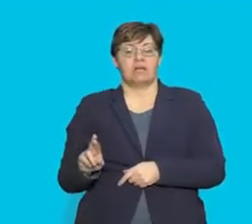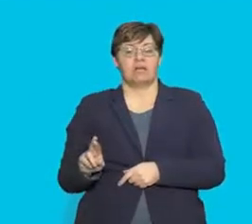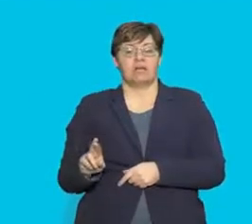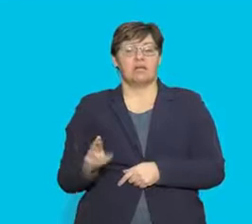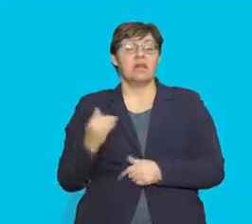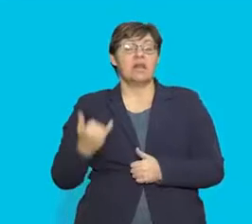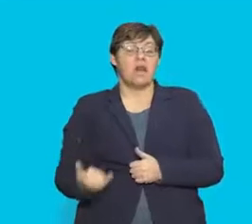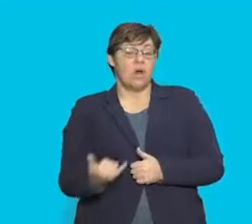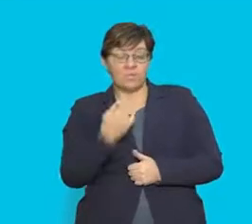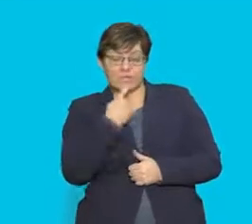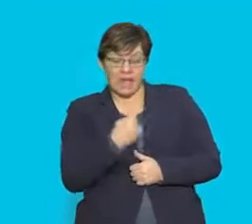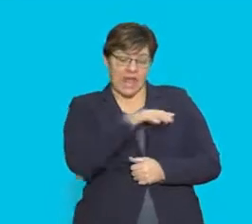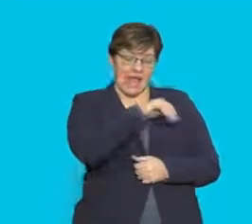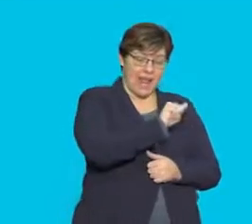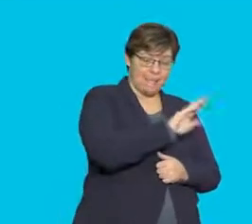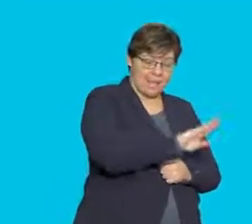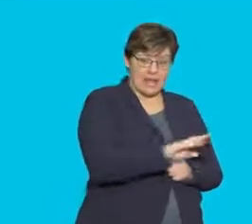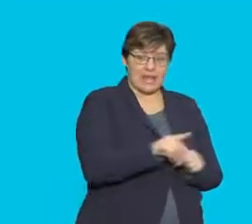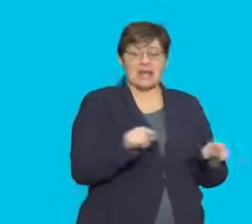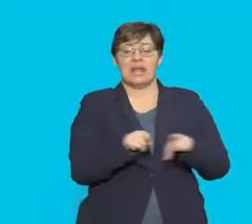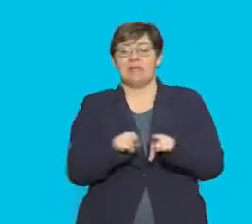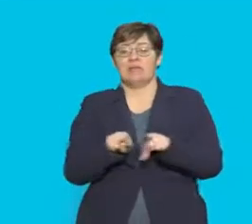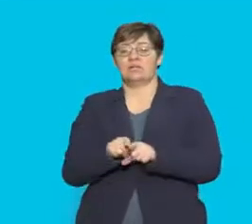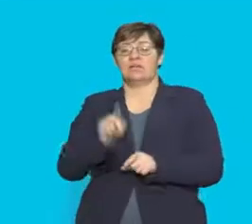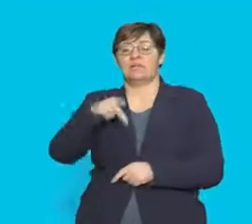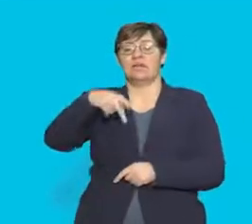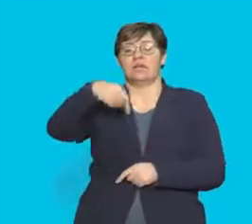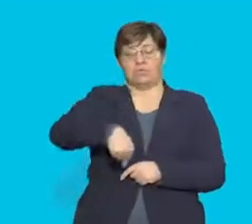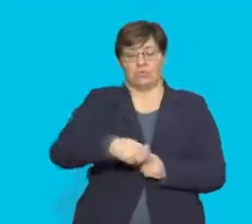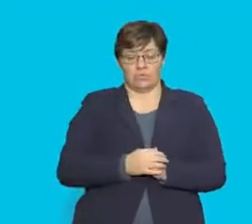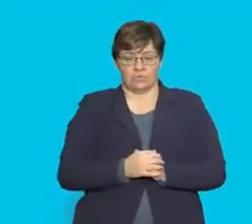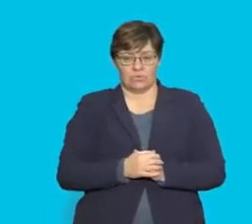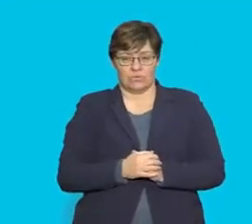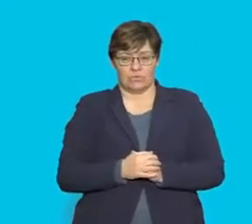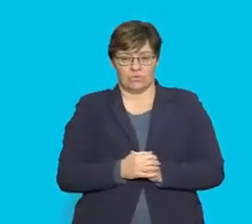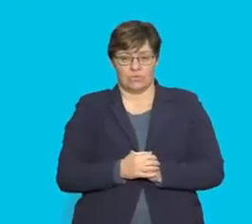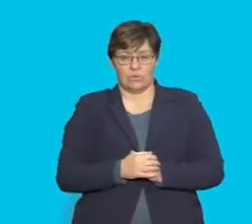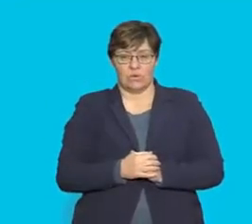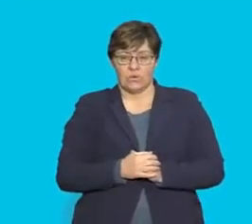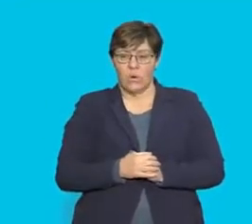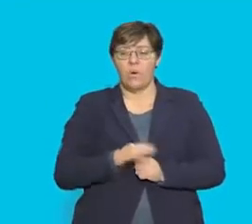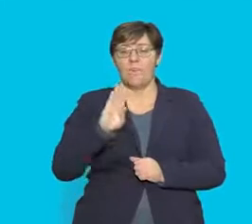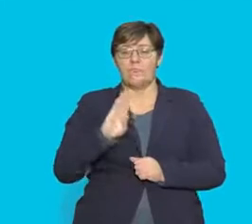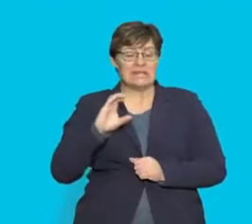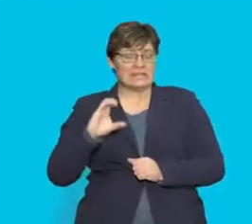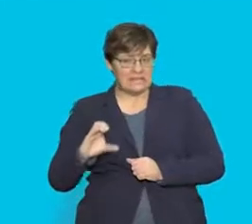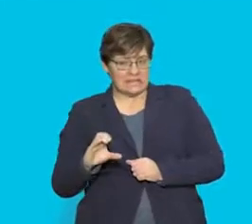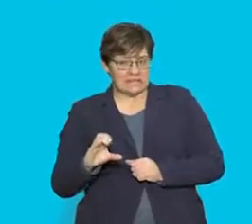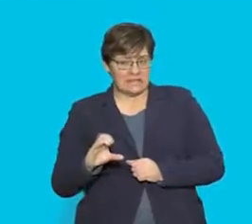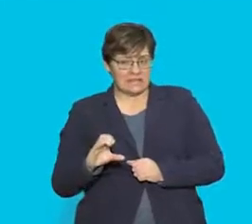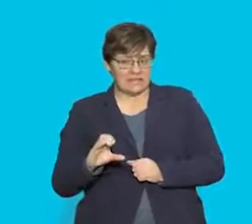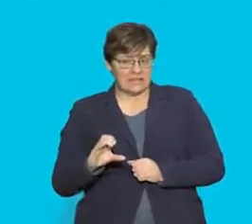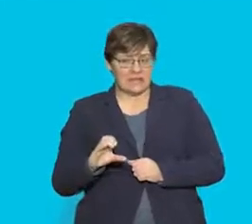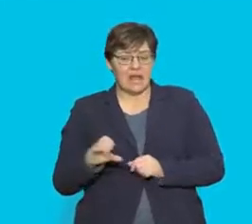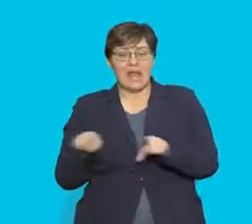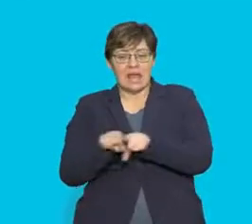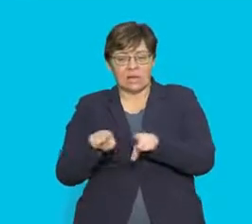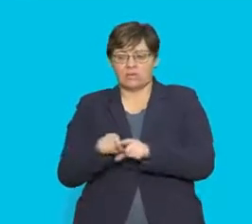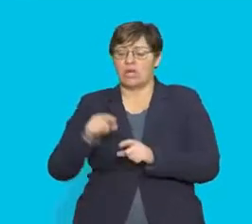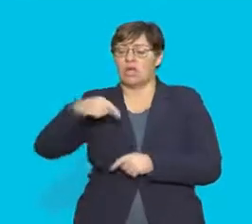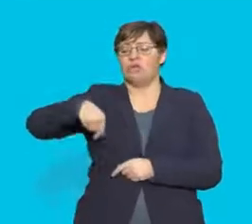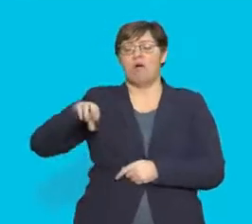told that this A, B is equals to P, Q, and this B, C that I now have is equals to the Q, R